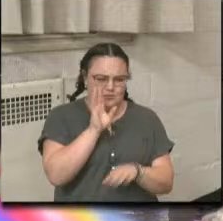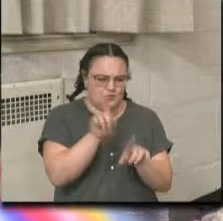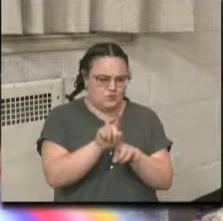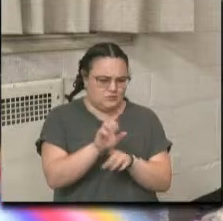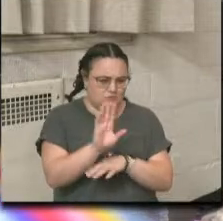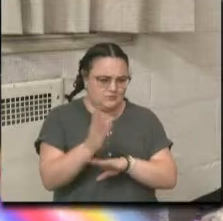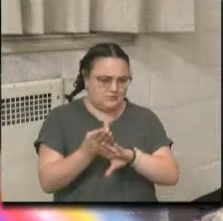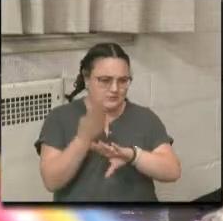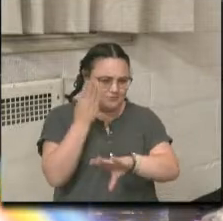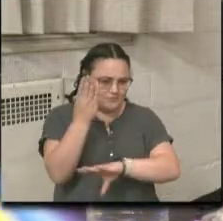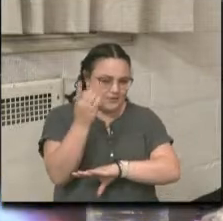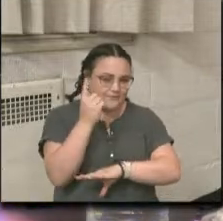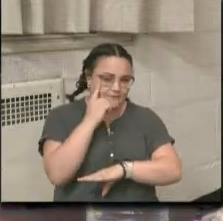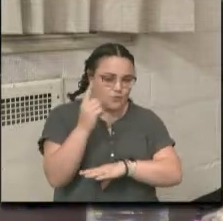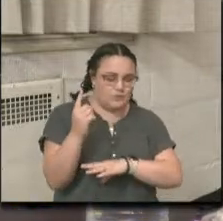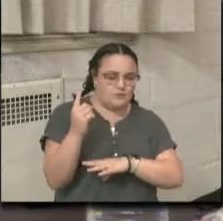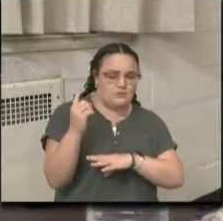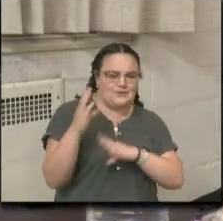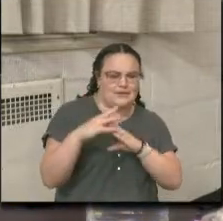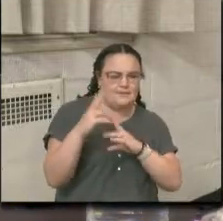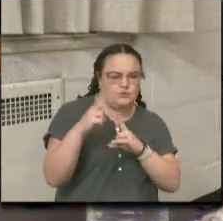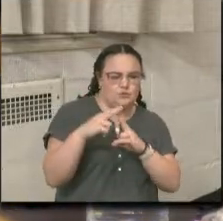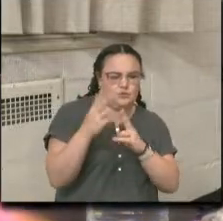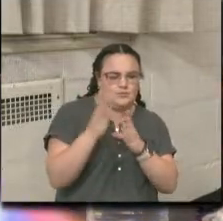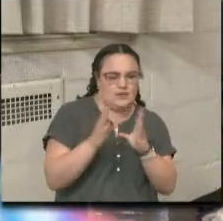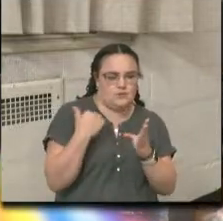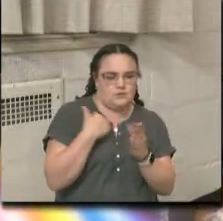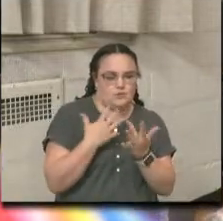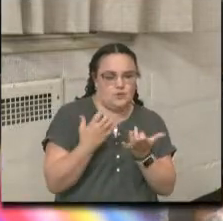the work plan for the topics we plan to discuss. Thank you.